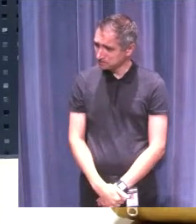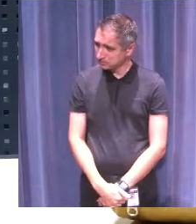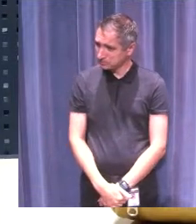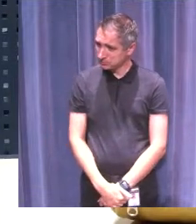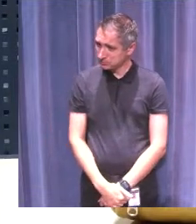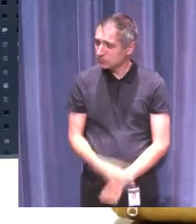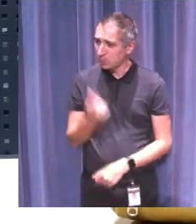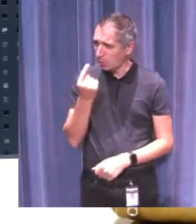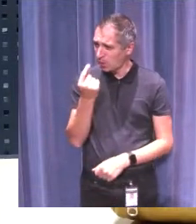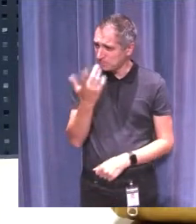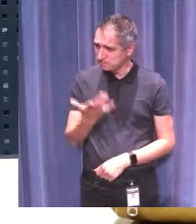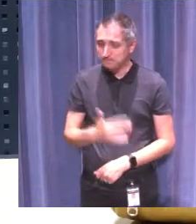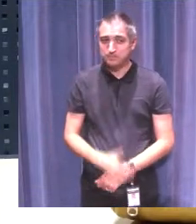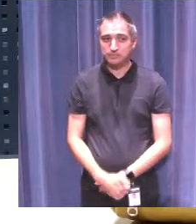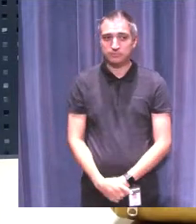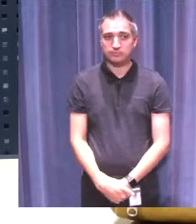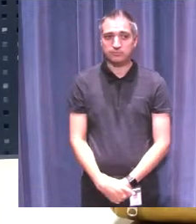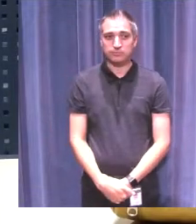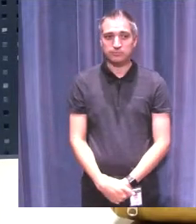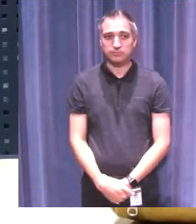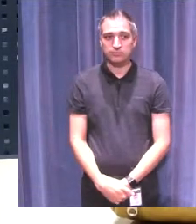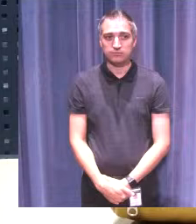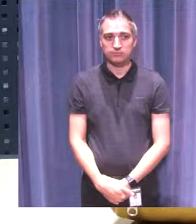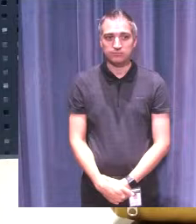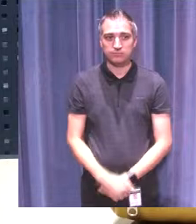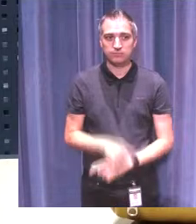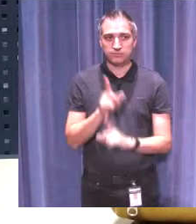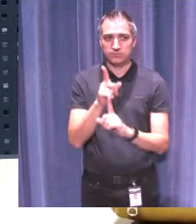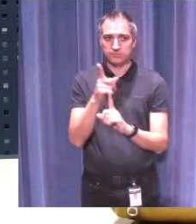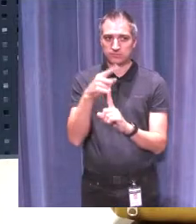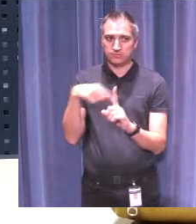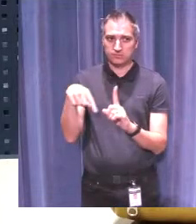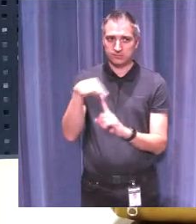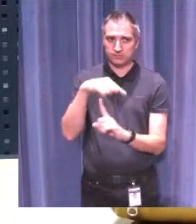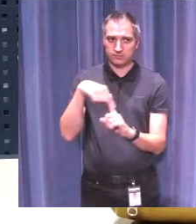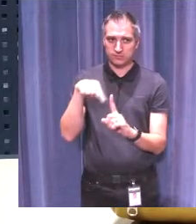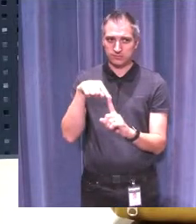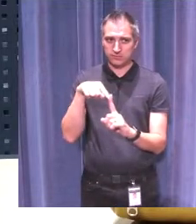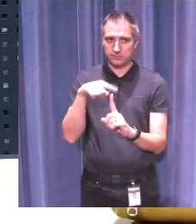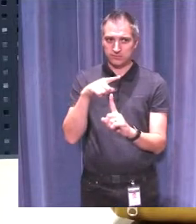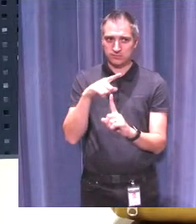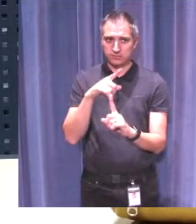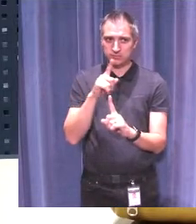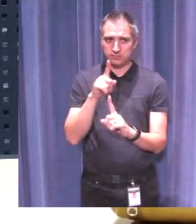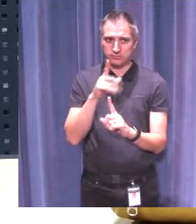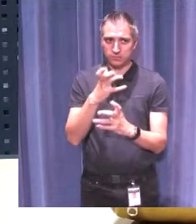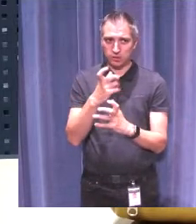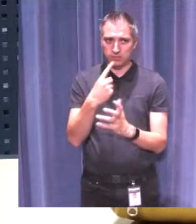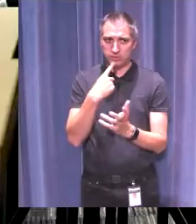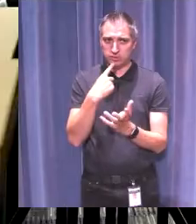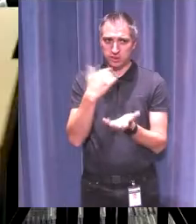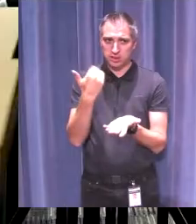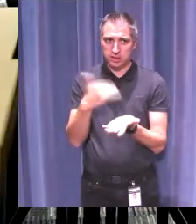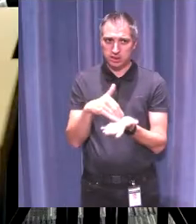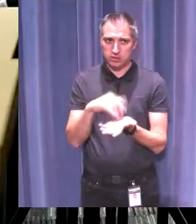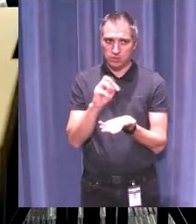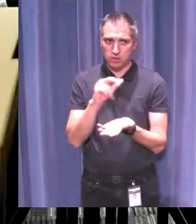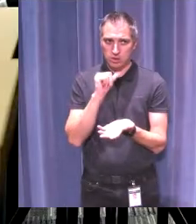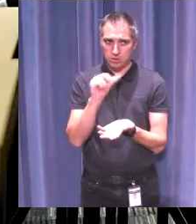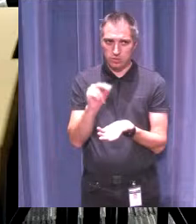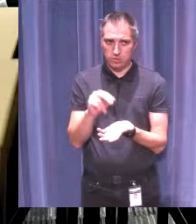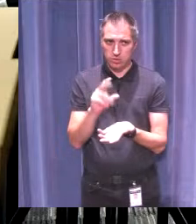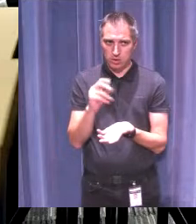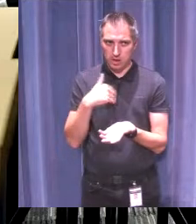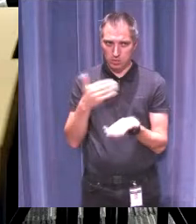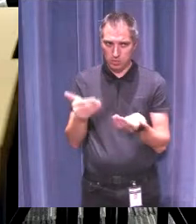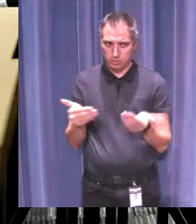What was it? You went around it a little bit. Oh, do you want to direct? Do you want me to repeat it again, you guys, or no? No? Okay,